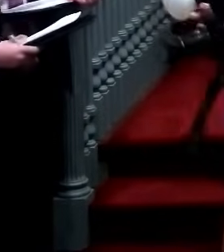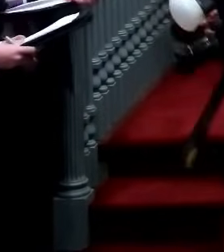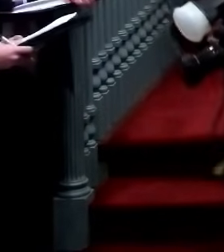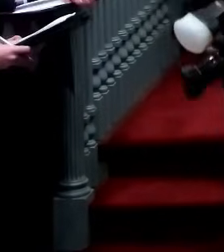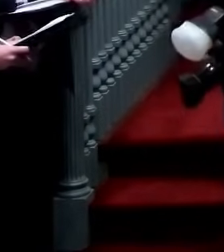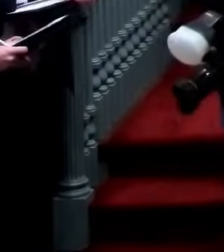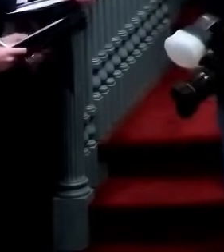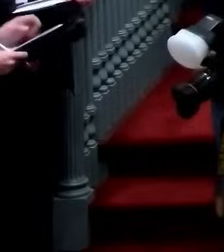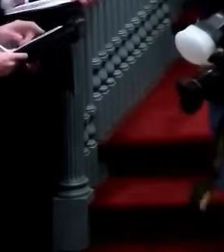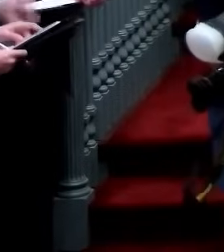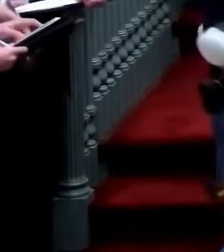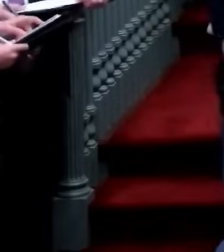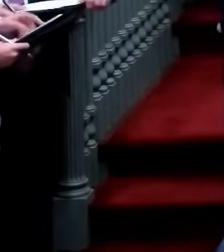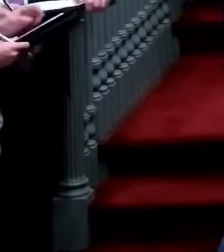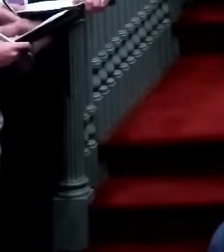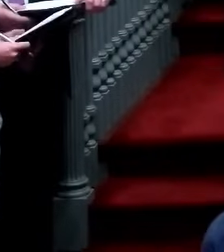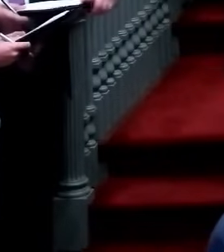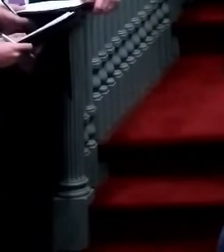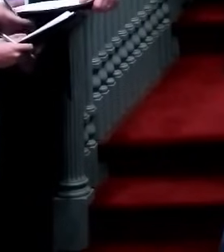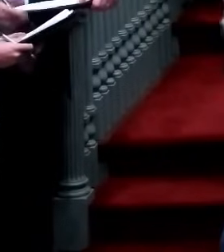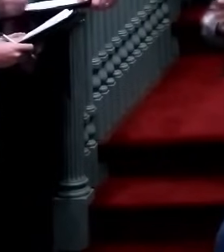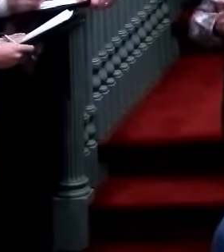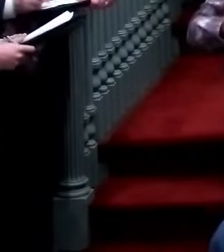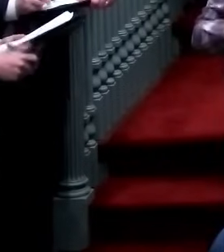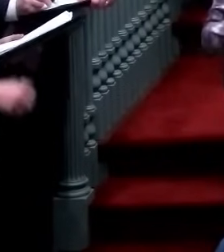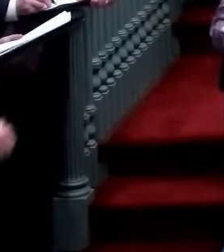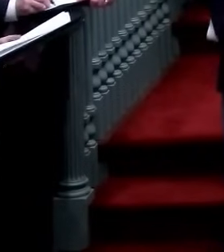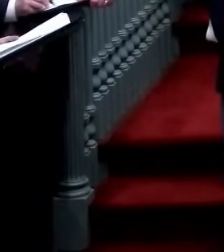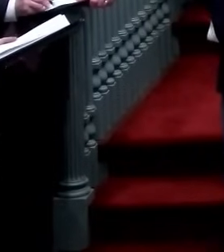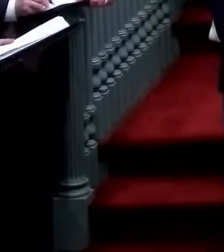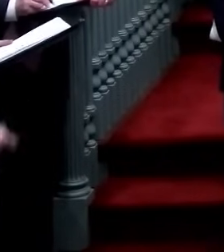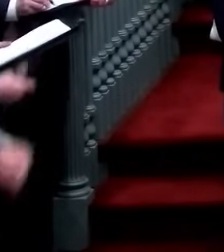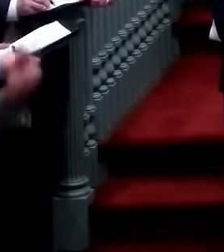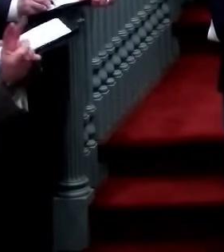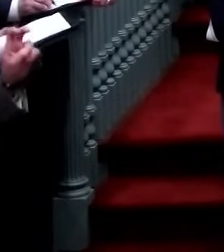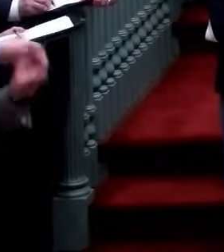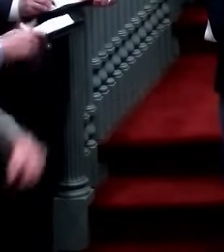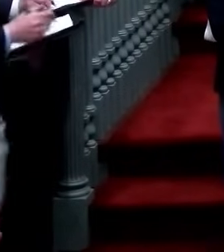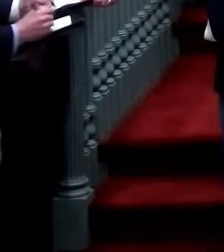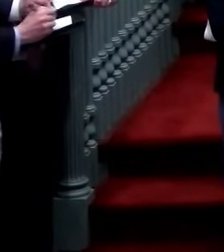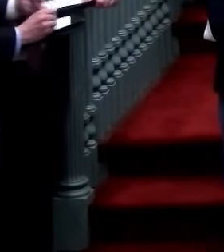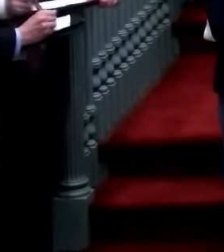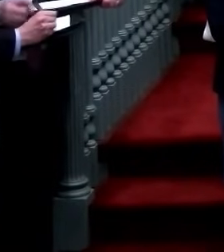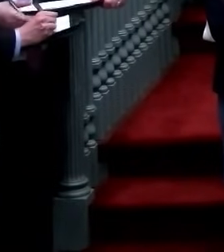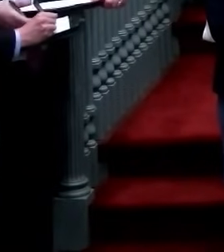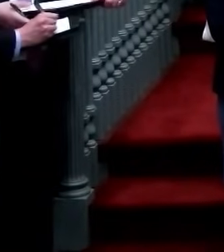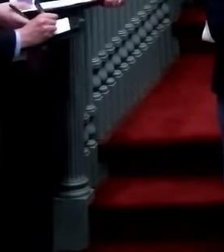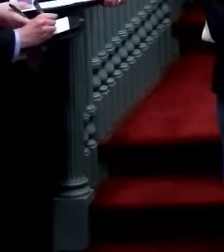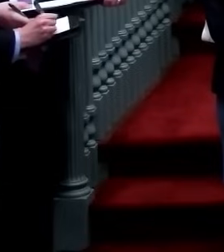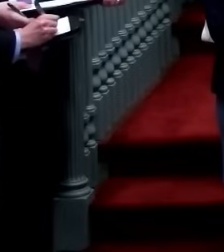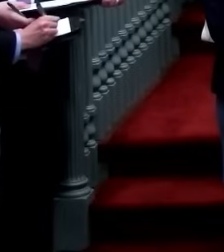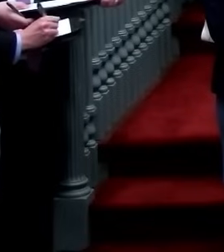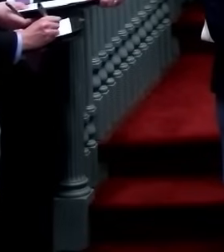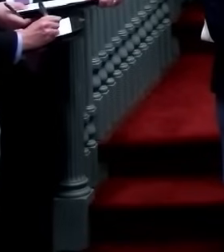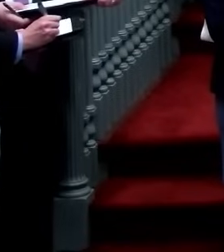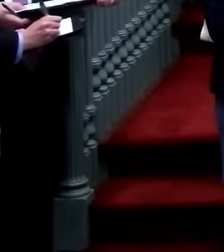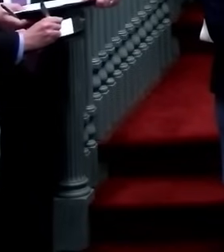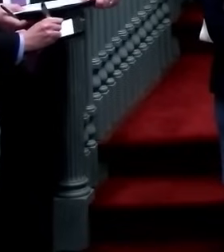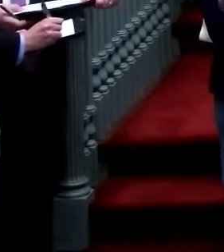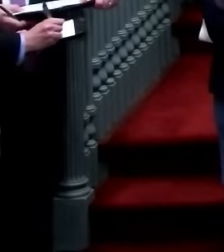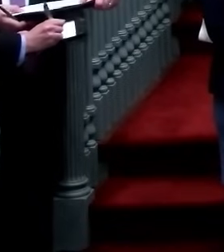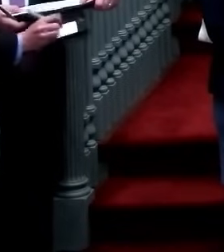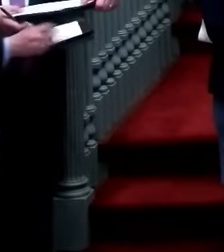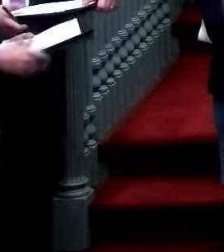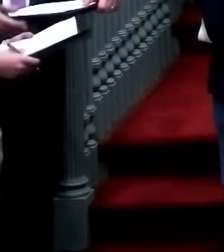Senator Townsend. Thank you, Madam President. I move the Senate and House meet in joint session for the purpose of hearing an address by the Honorable John C. Carney, Governor